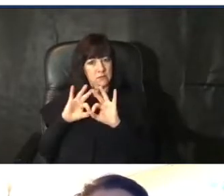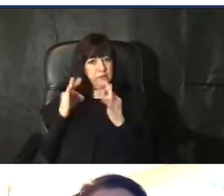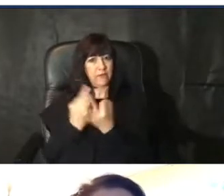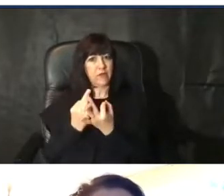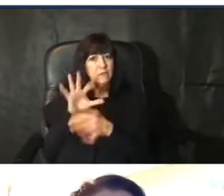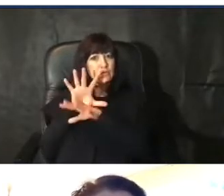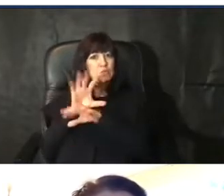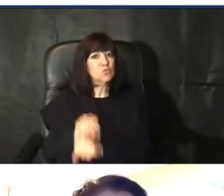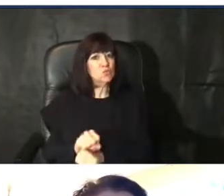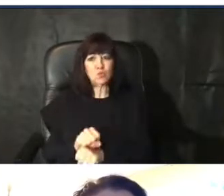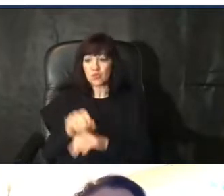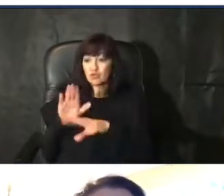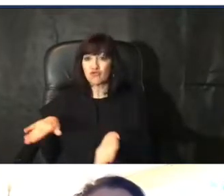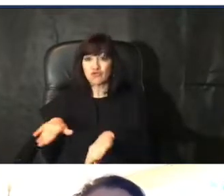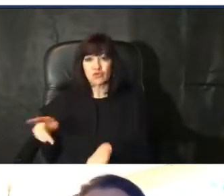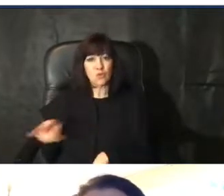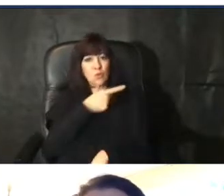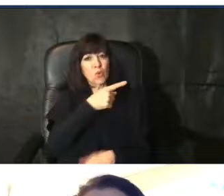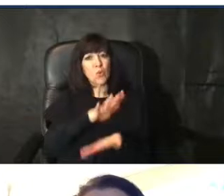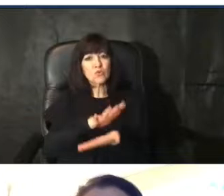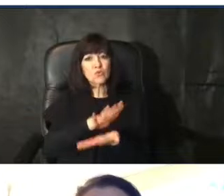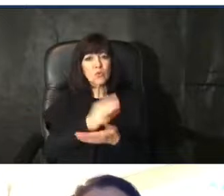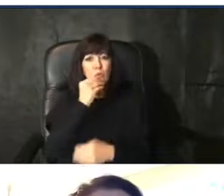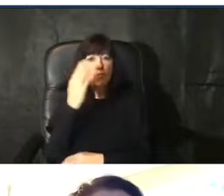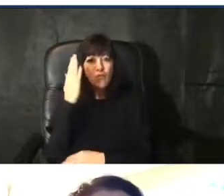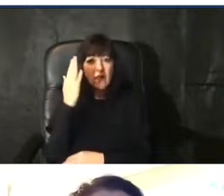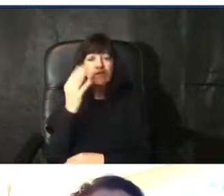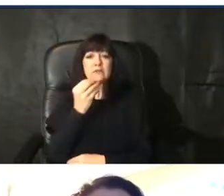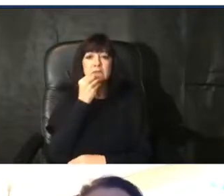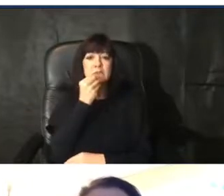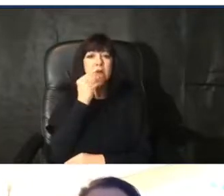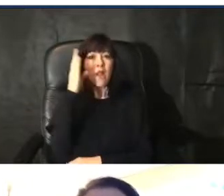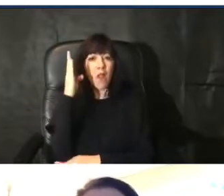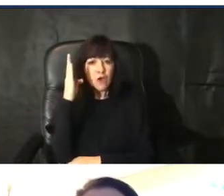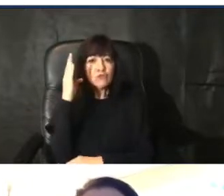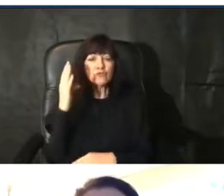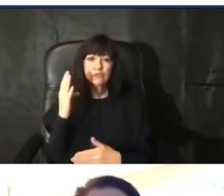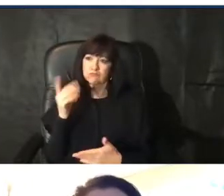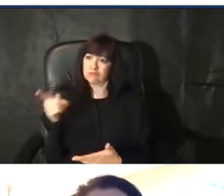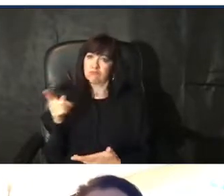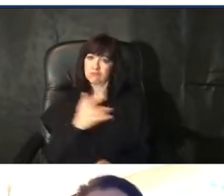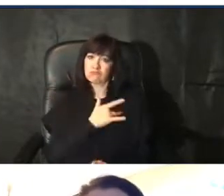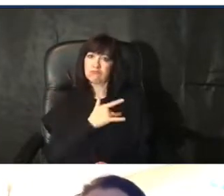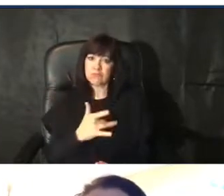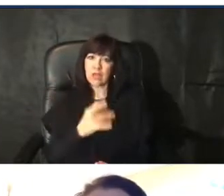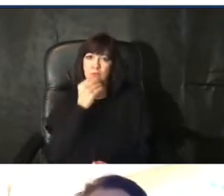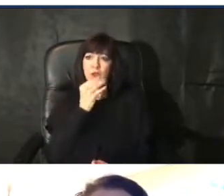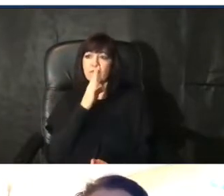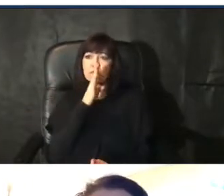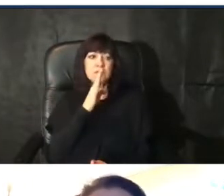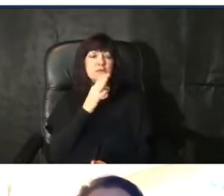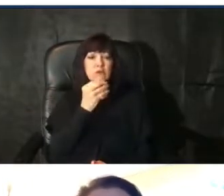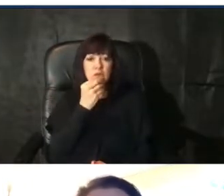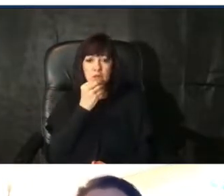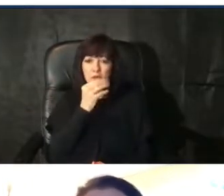having to worry about making dinner at home and buying enough groceries to have dinner at home. So now there's the extra stress. So we're working